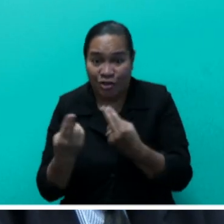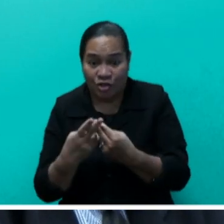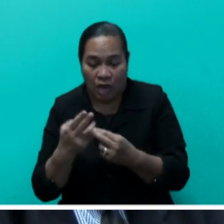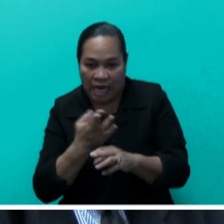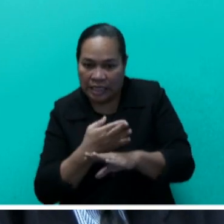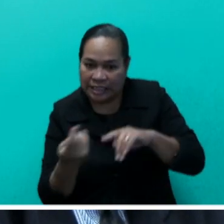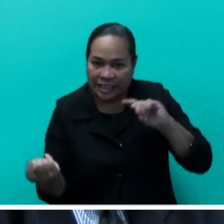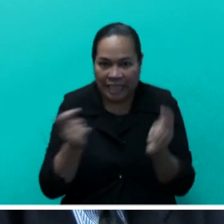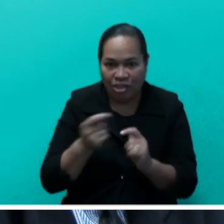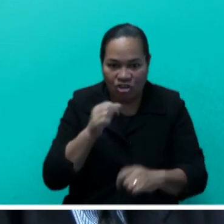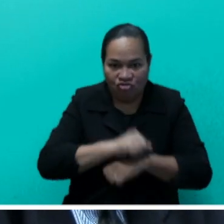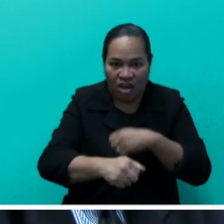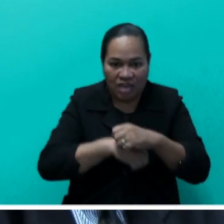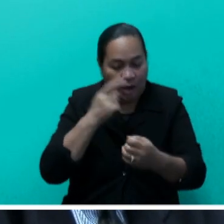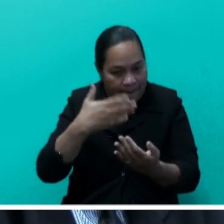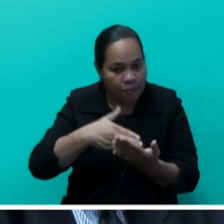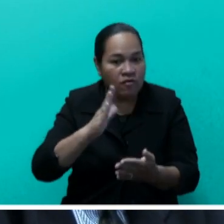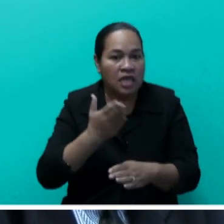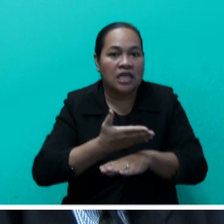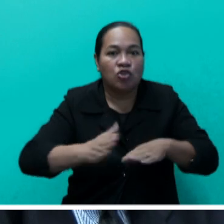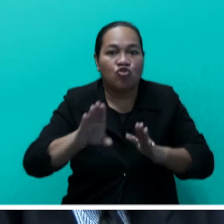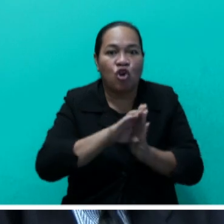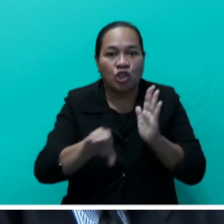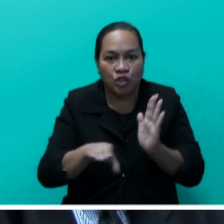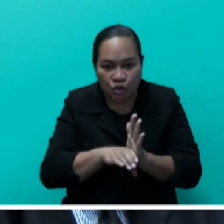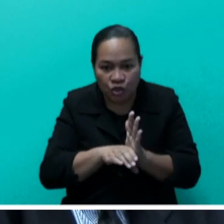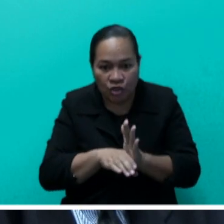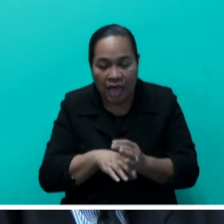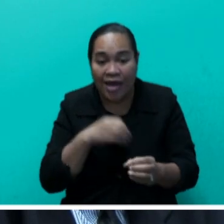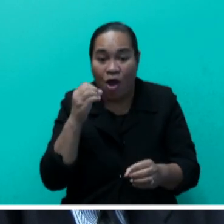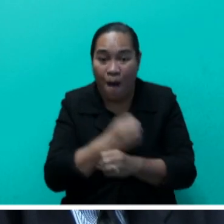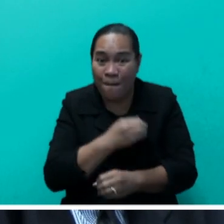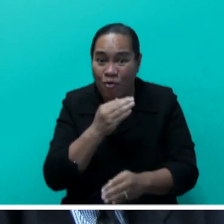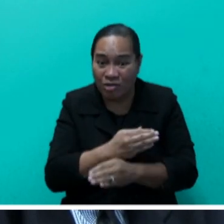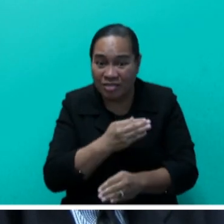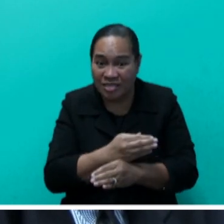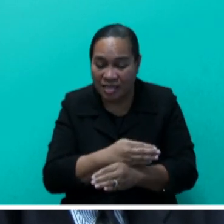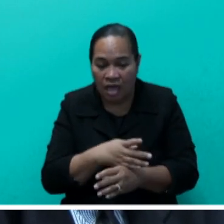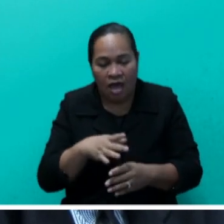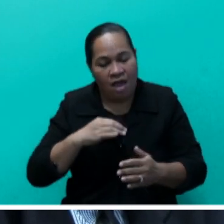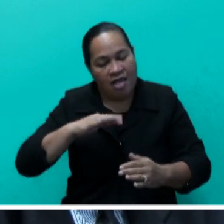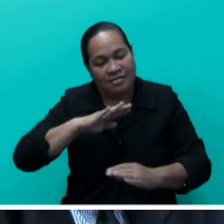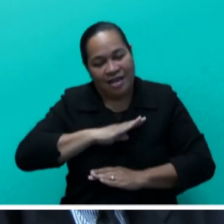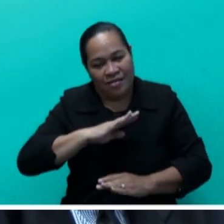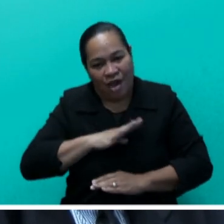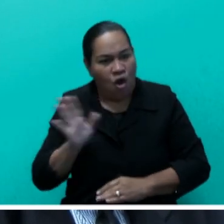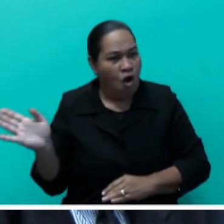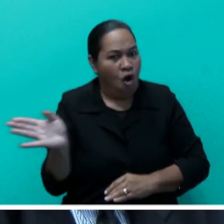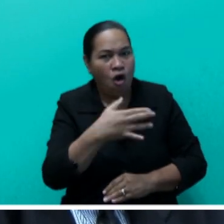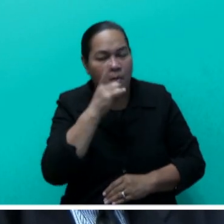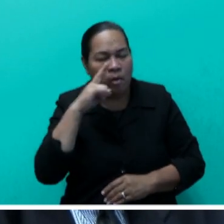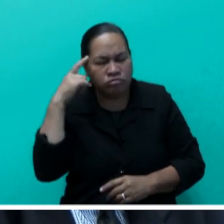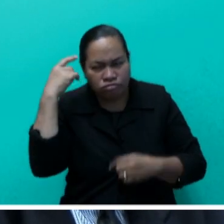restructuring and approving the new constitution and operations, have satisfied the concerns of